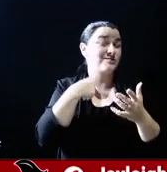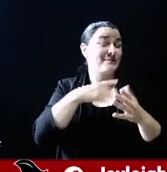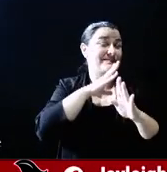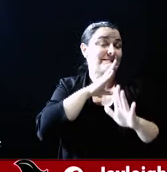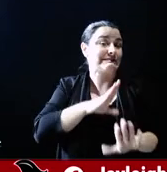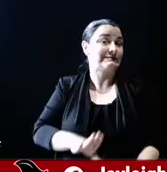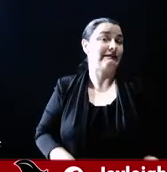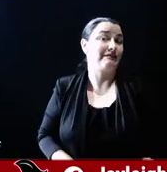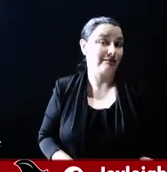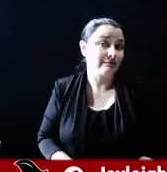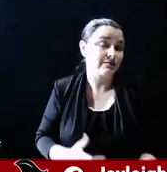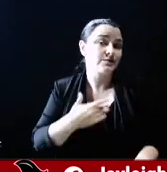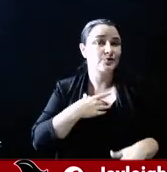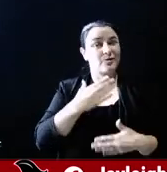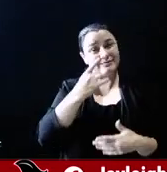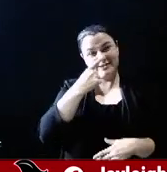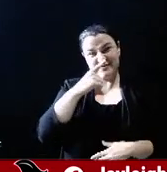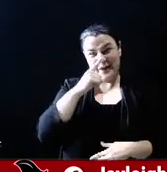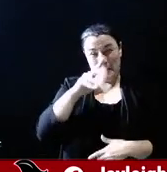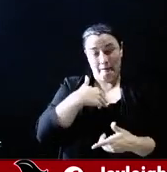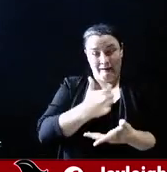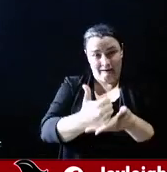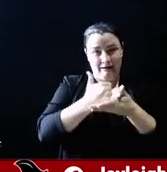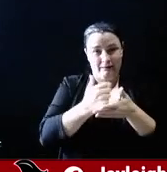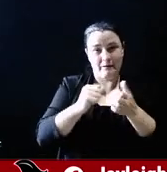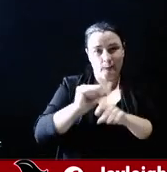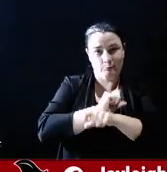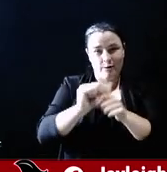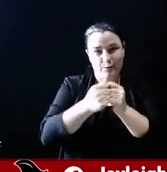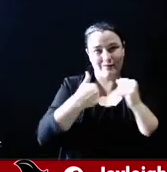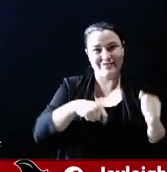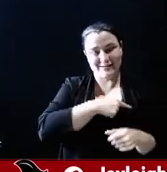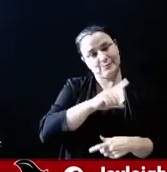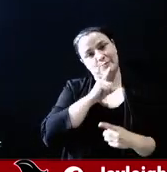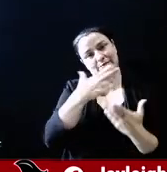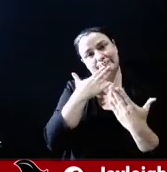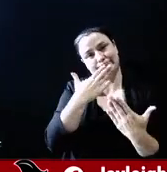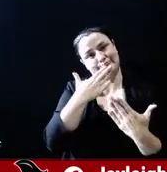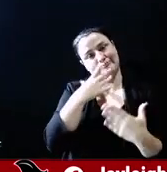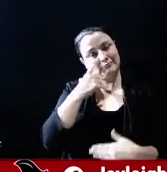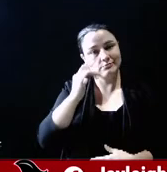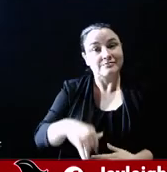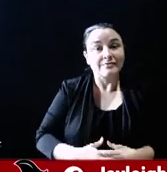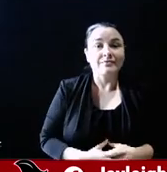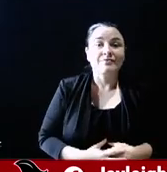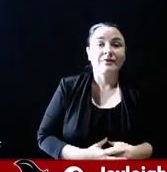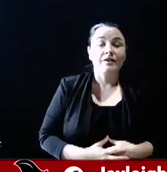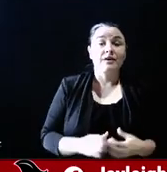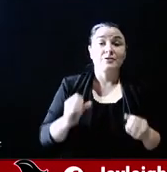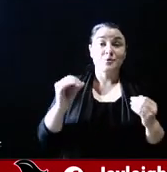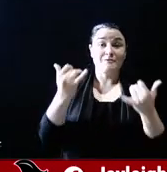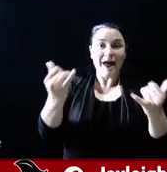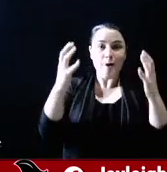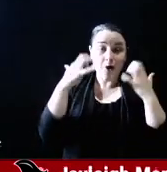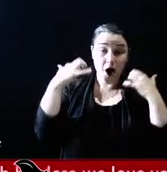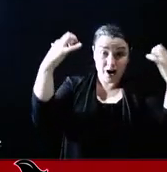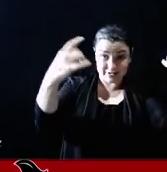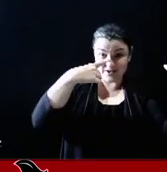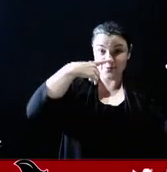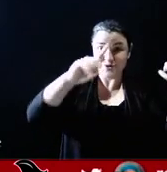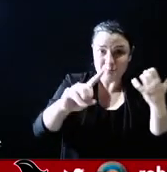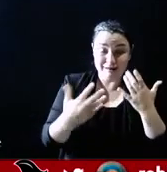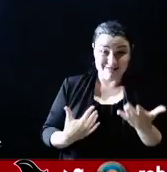your cooperation is greatly appreciated. All right, guys. Now, audience, would you